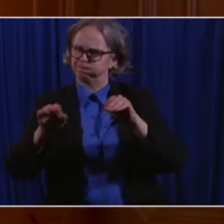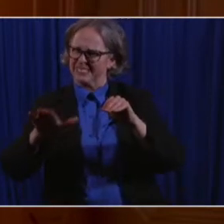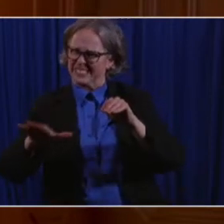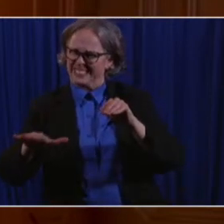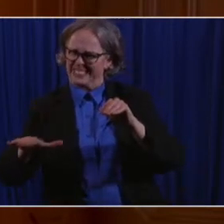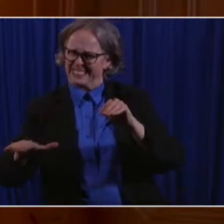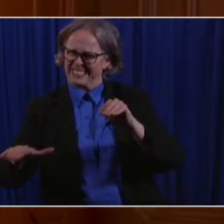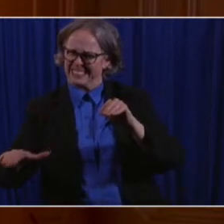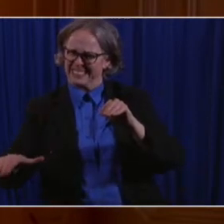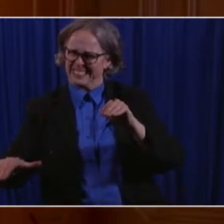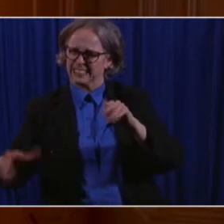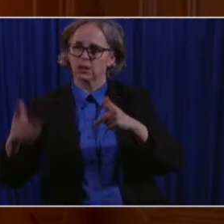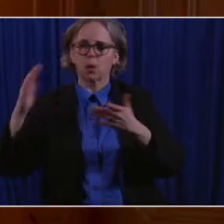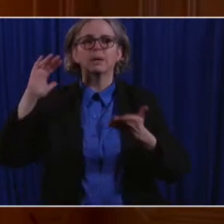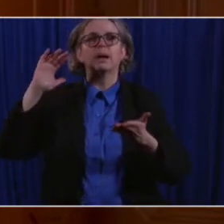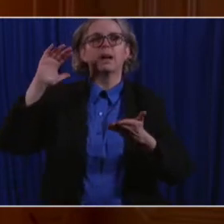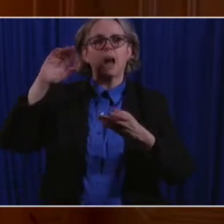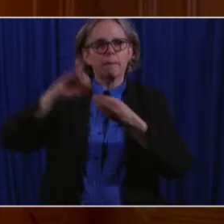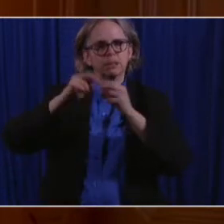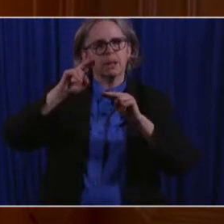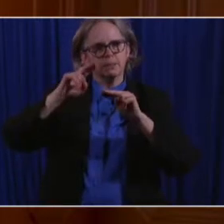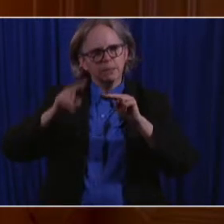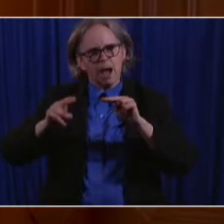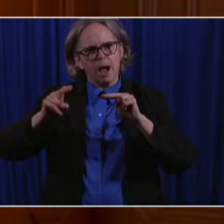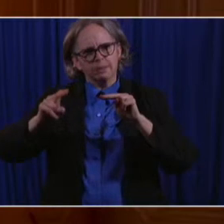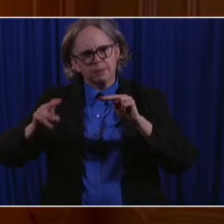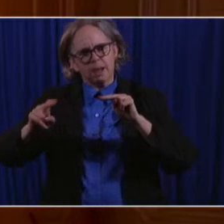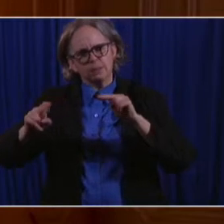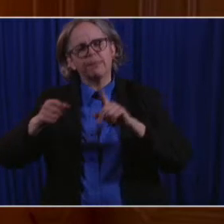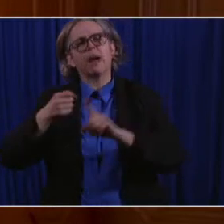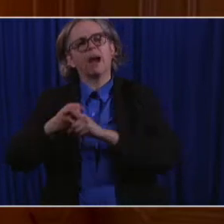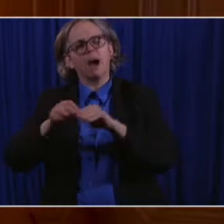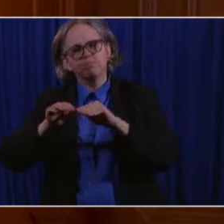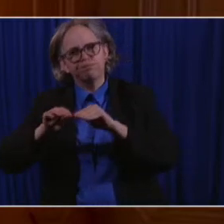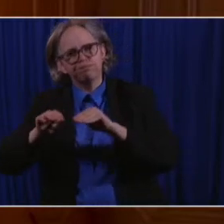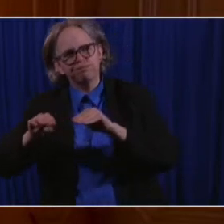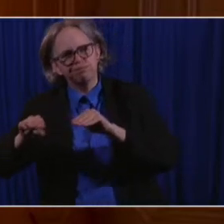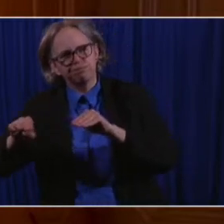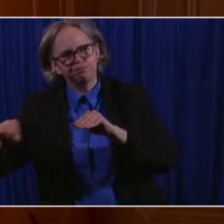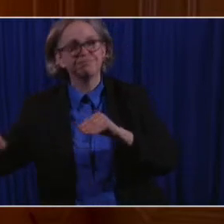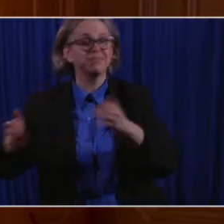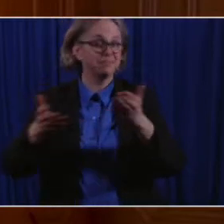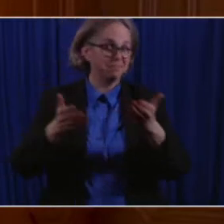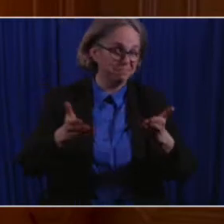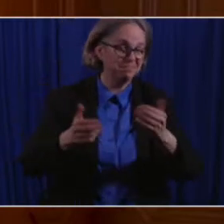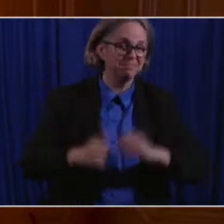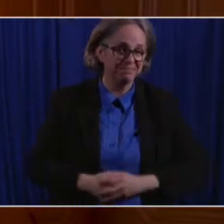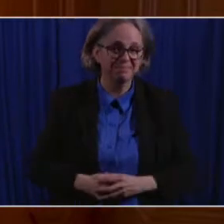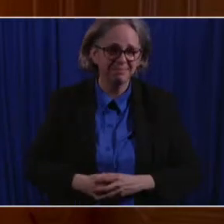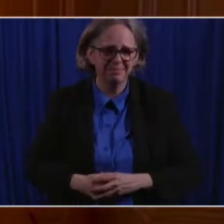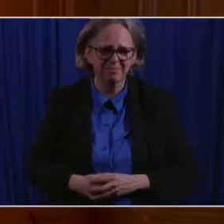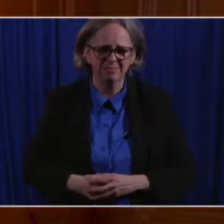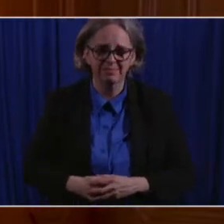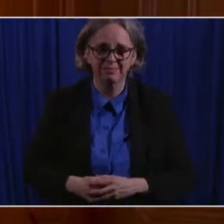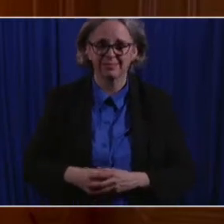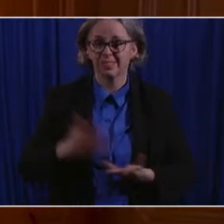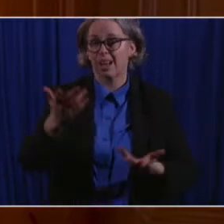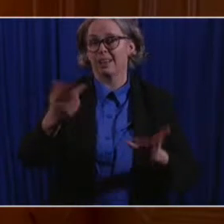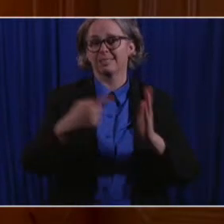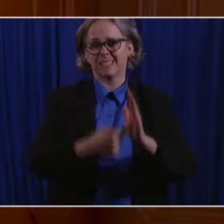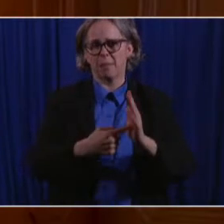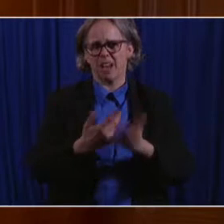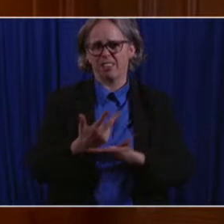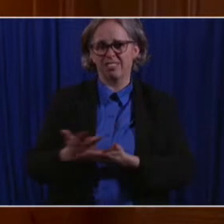the statewide case rate per 100,000 population over that 2-week period of time. 3 weeks ago, we were just under